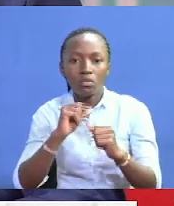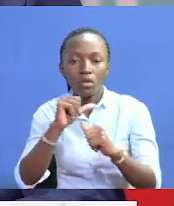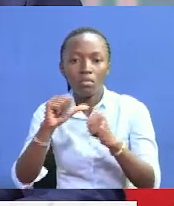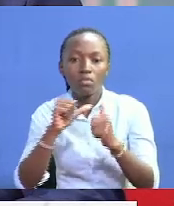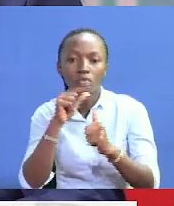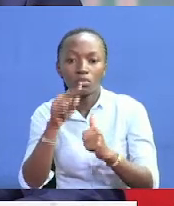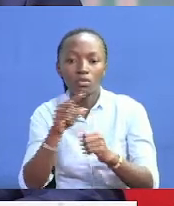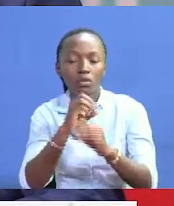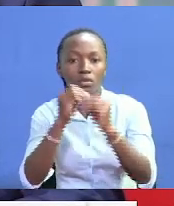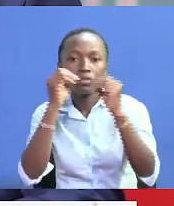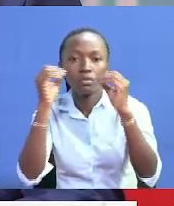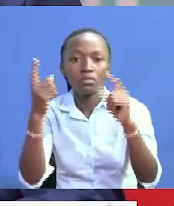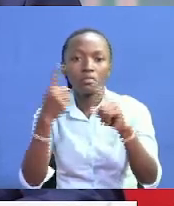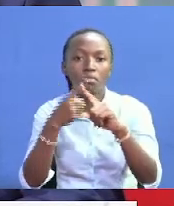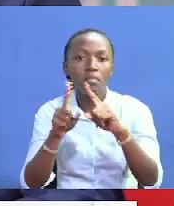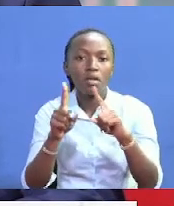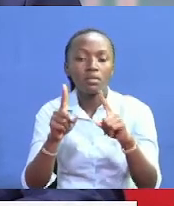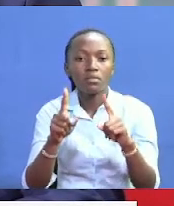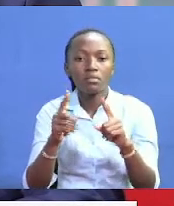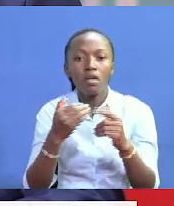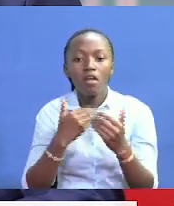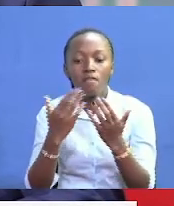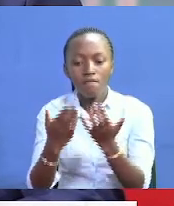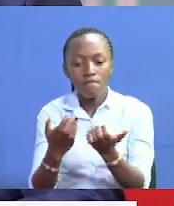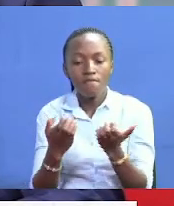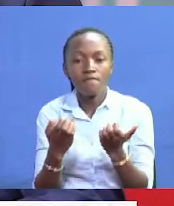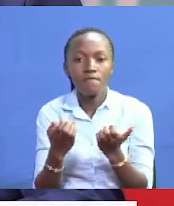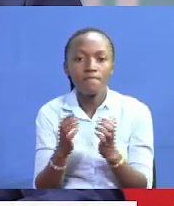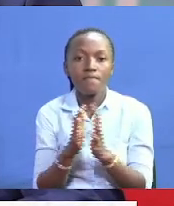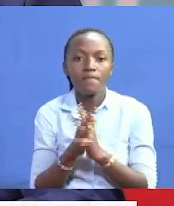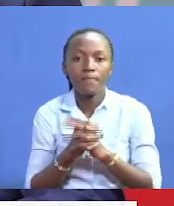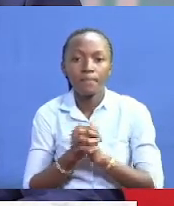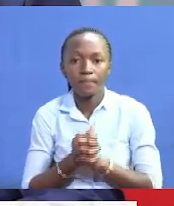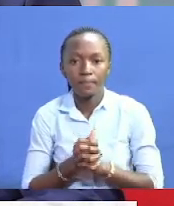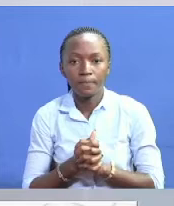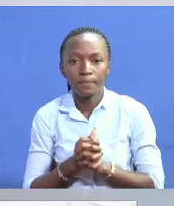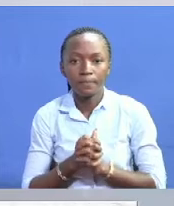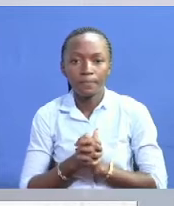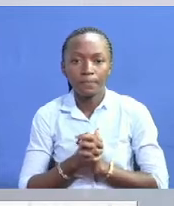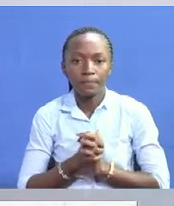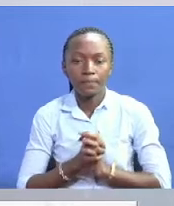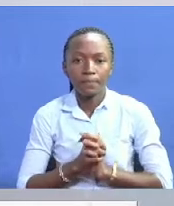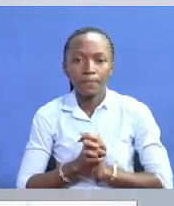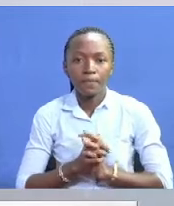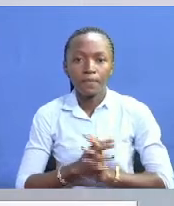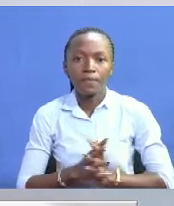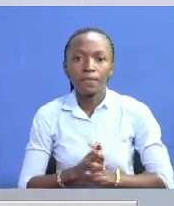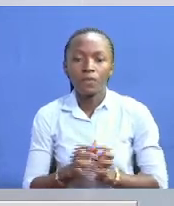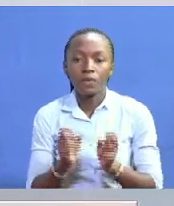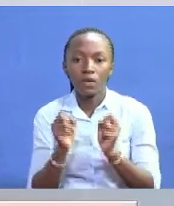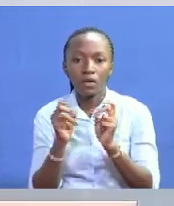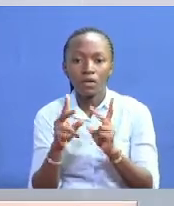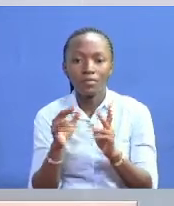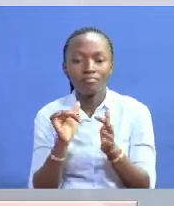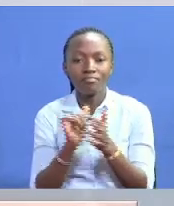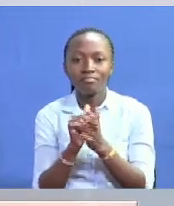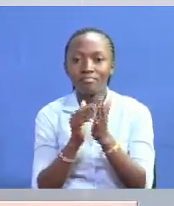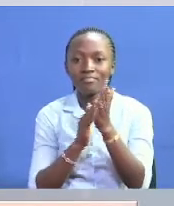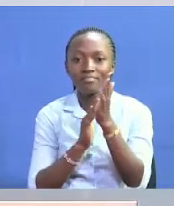need and a gap. There is that gap that we need to fill at this moment. Yeah. All right. I think that's interesting